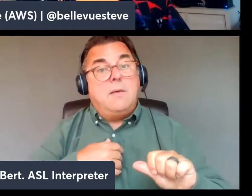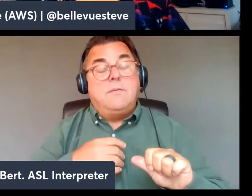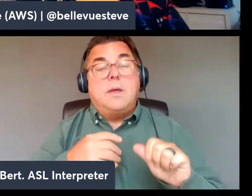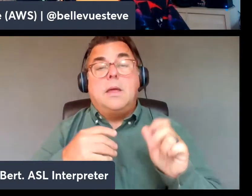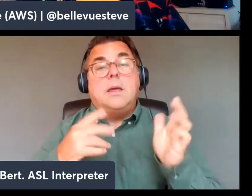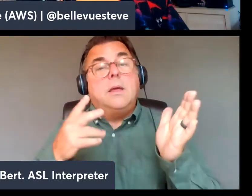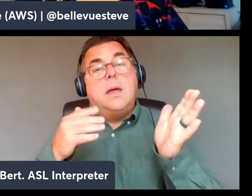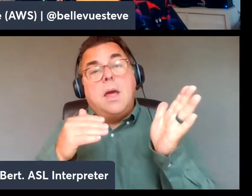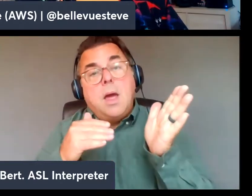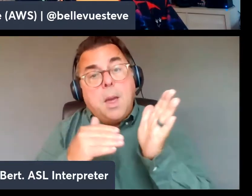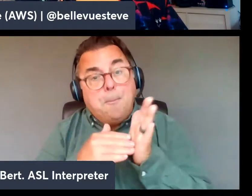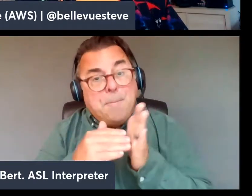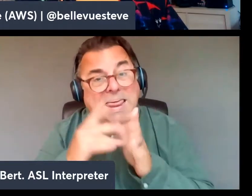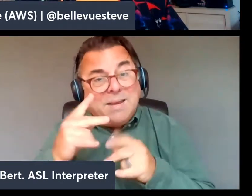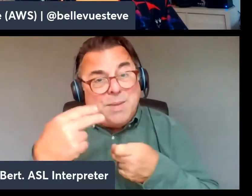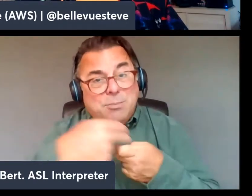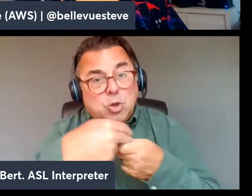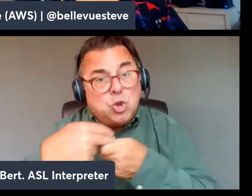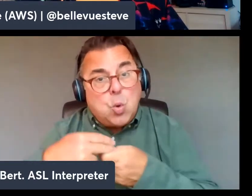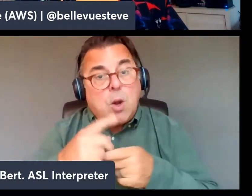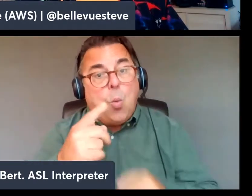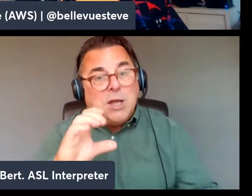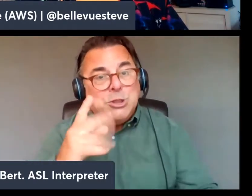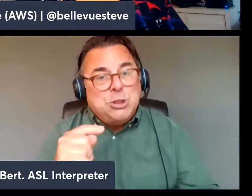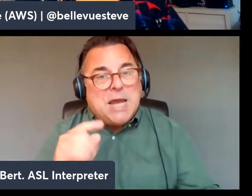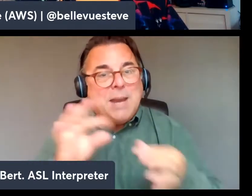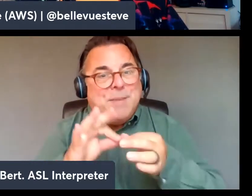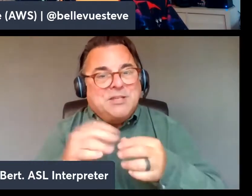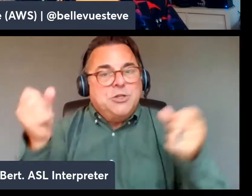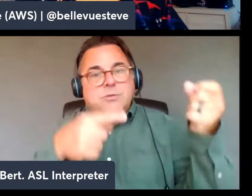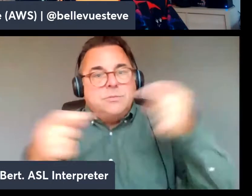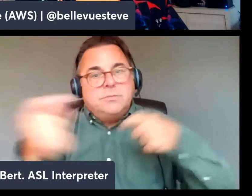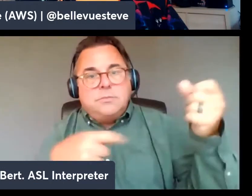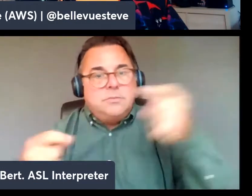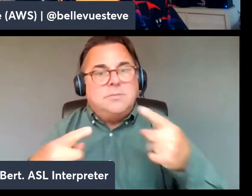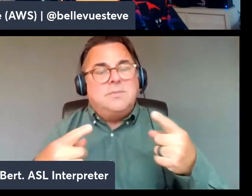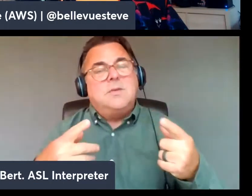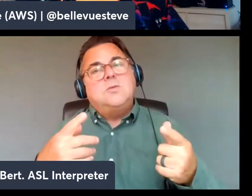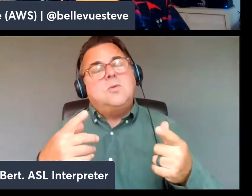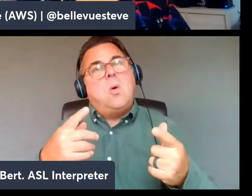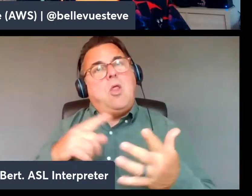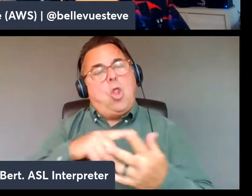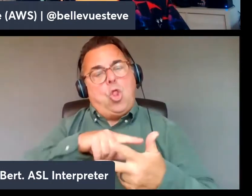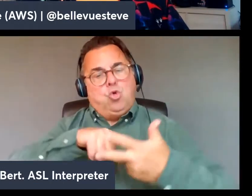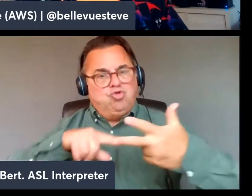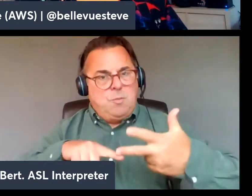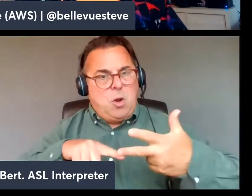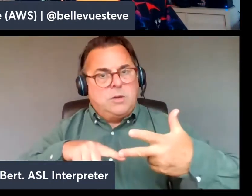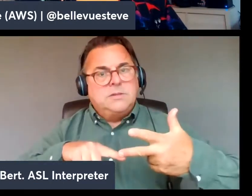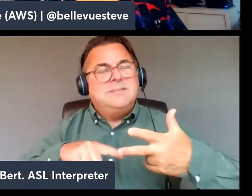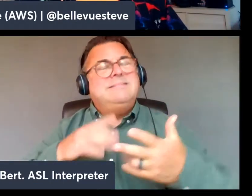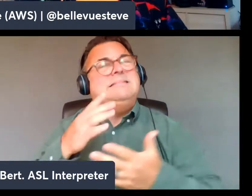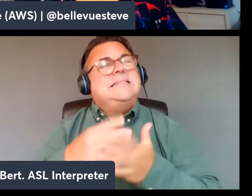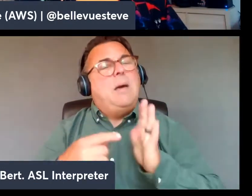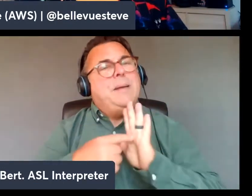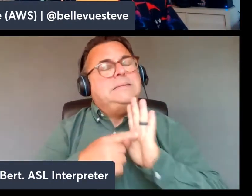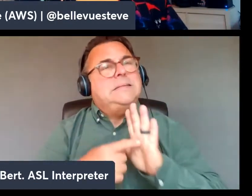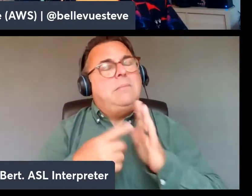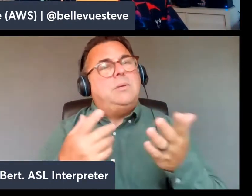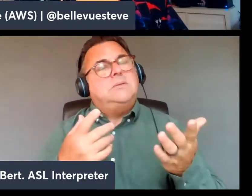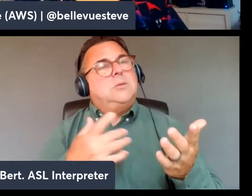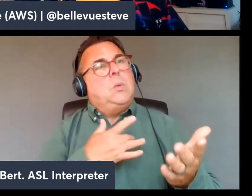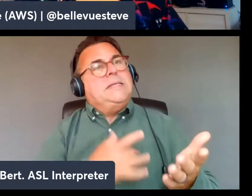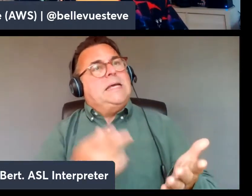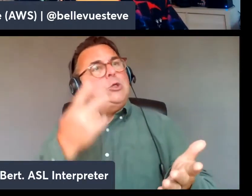million participants in a chat messaging channel. So it kind of is comprised with those three things. And some of the use cases that we typically